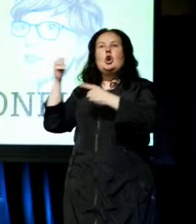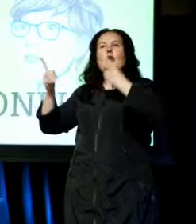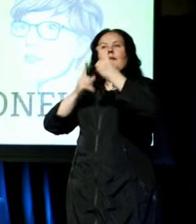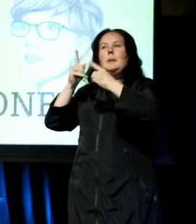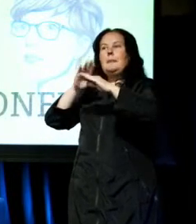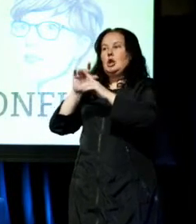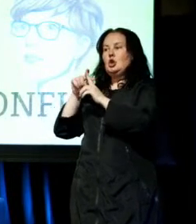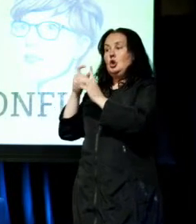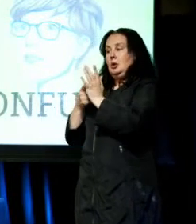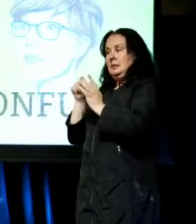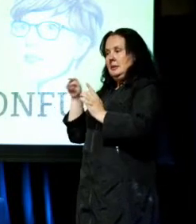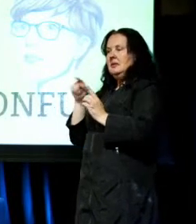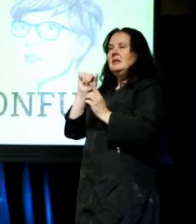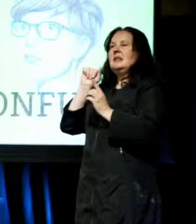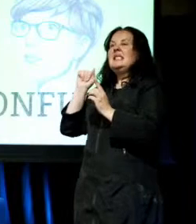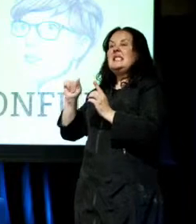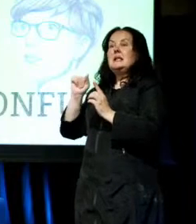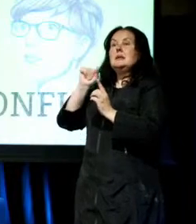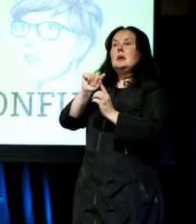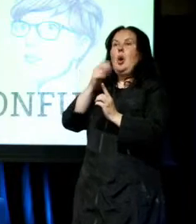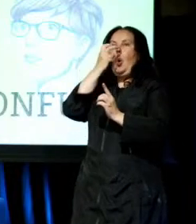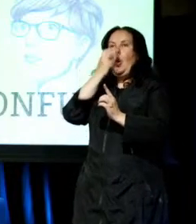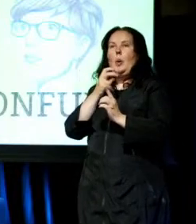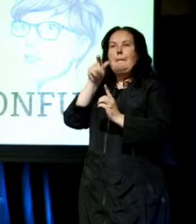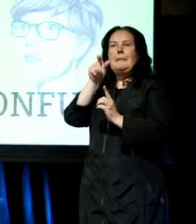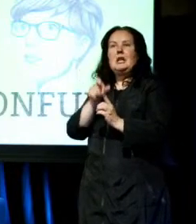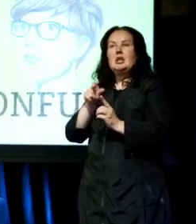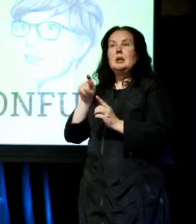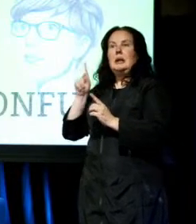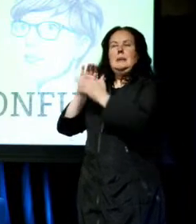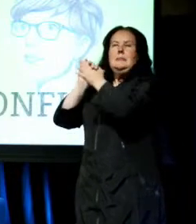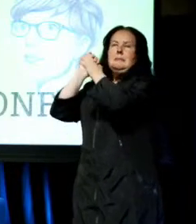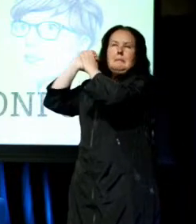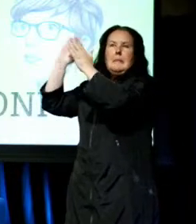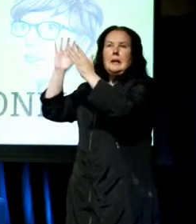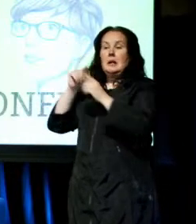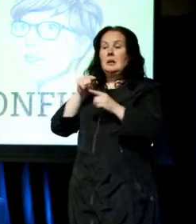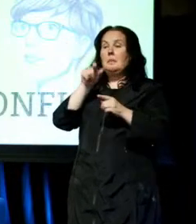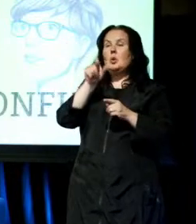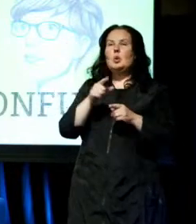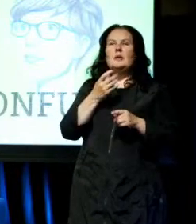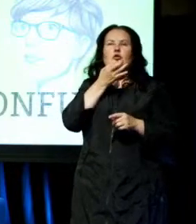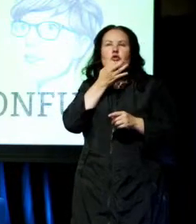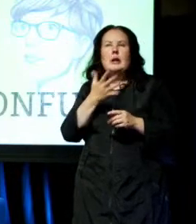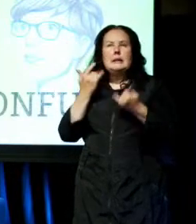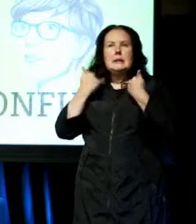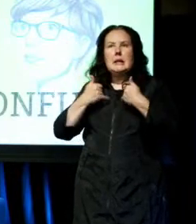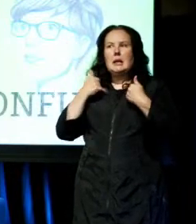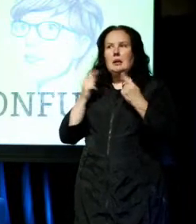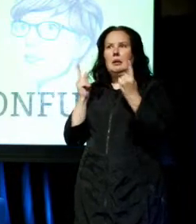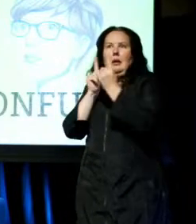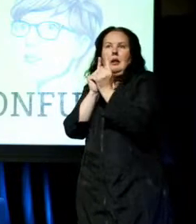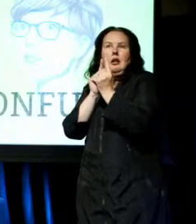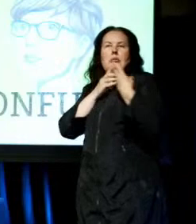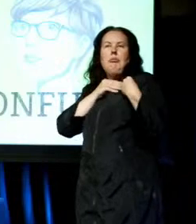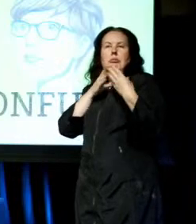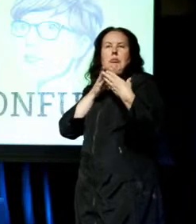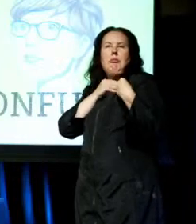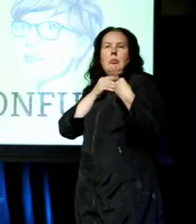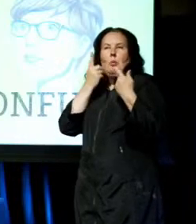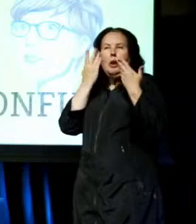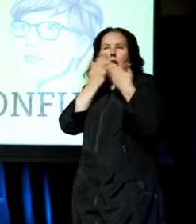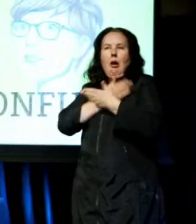former patient. And the doctor is now the world's leading expert in this patient's rare disease. And then they have a one-night stand. It's all